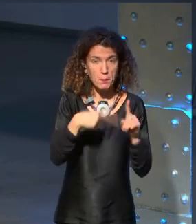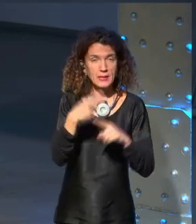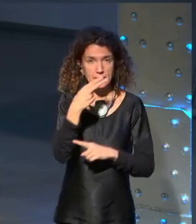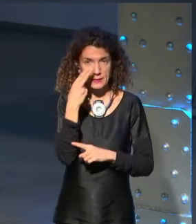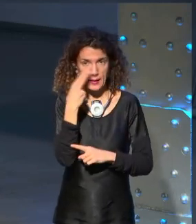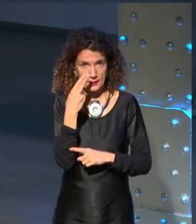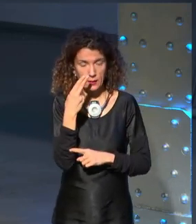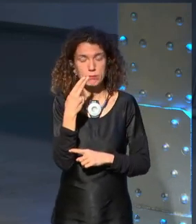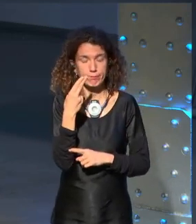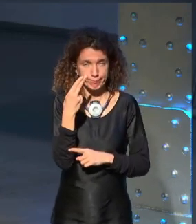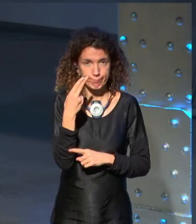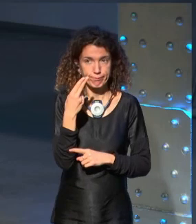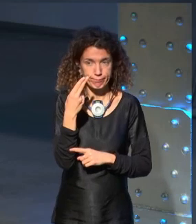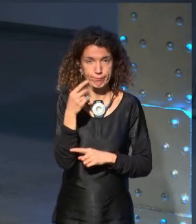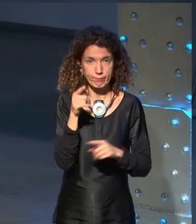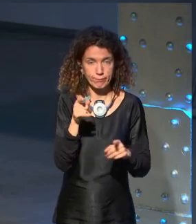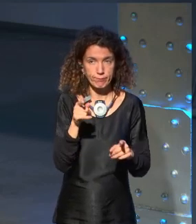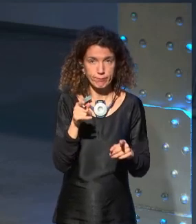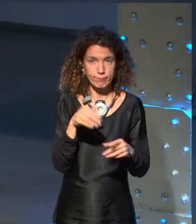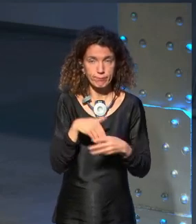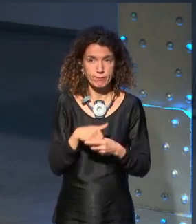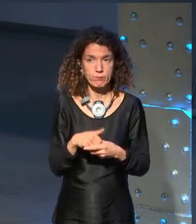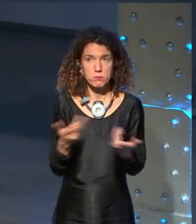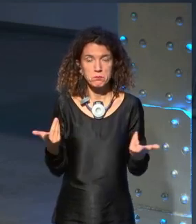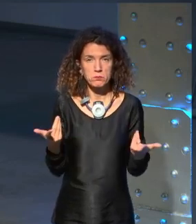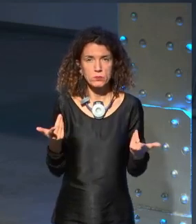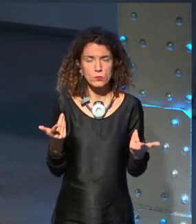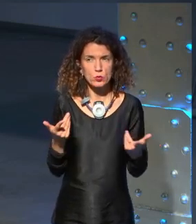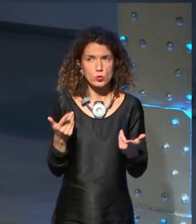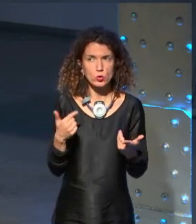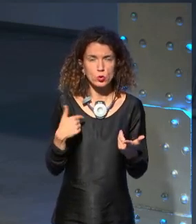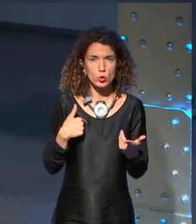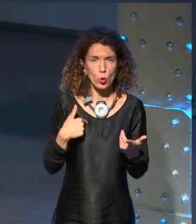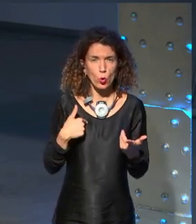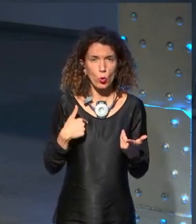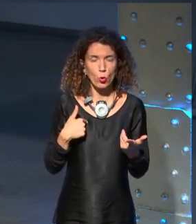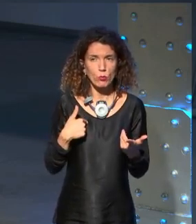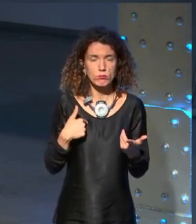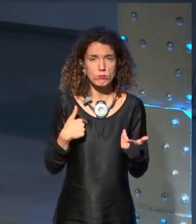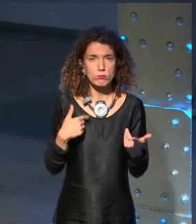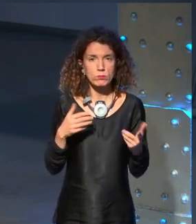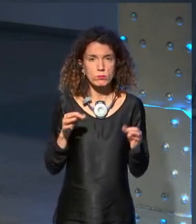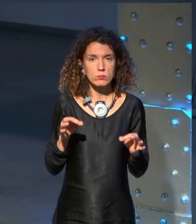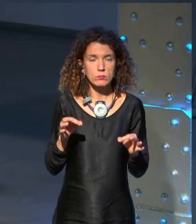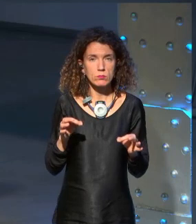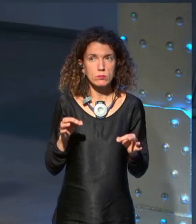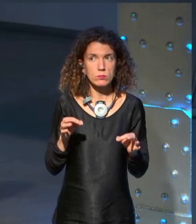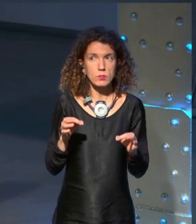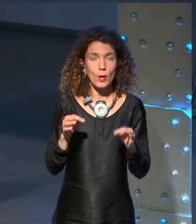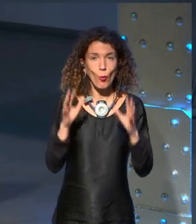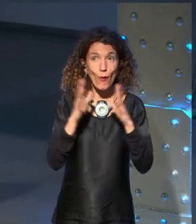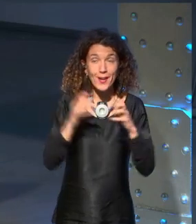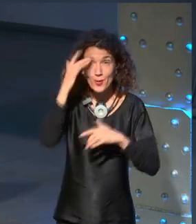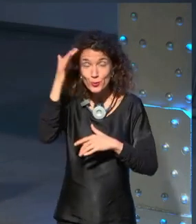I've never had the notion that I'm trying to convince anyone of anything. I've never had the notion that